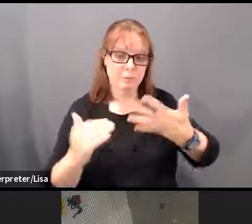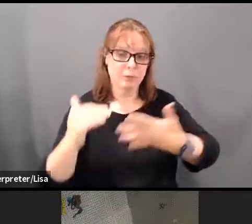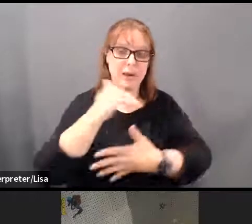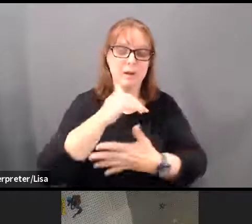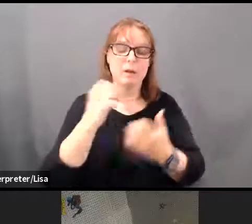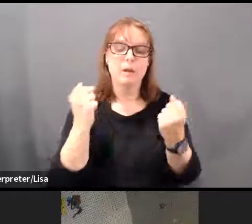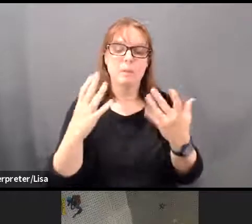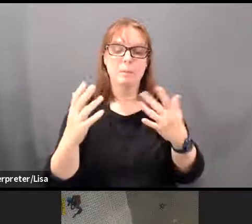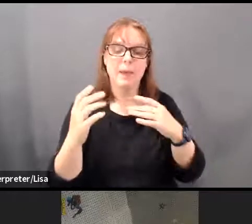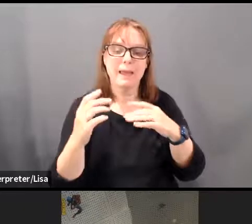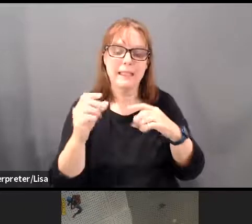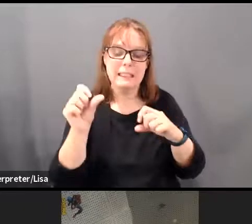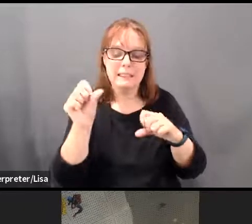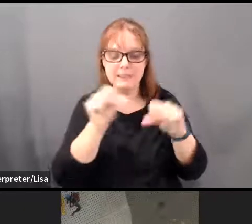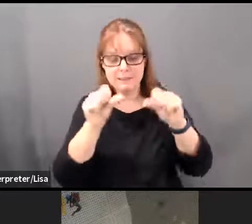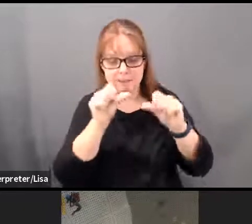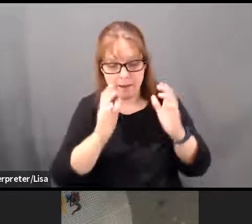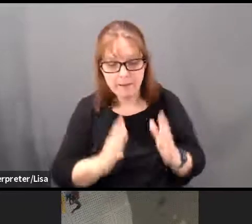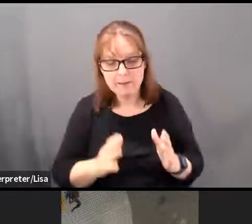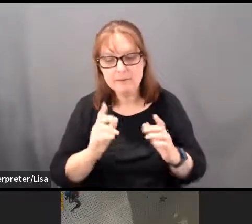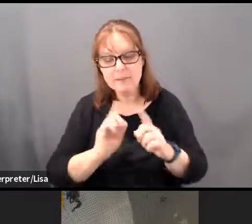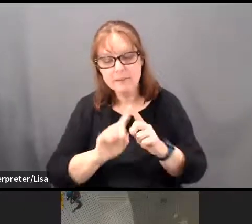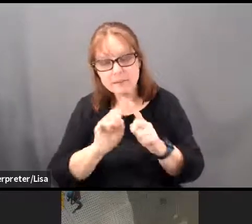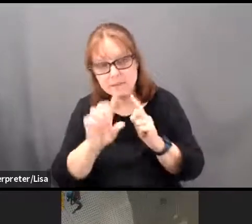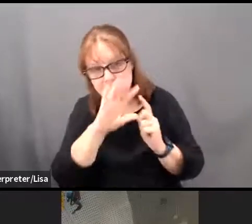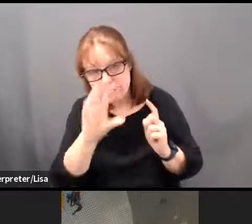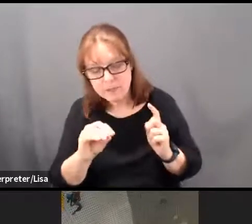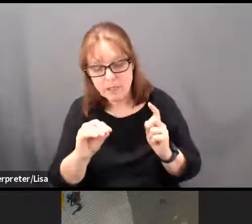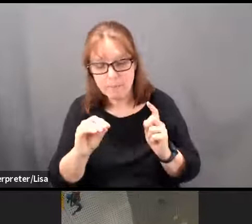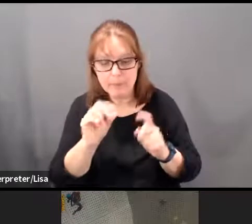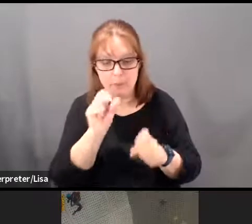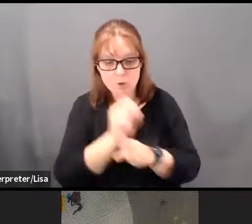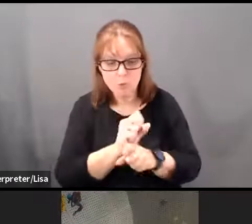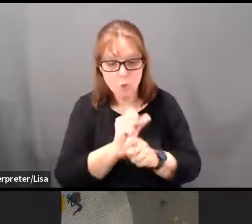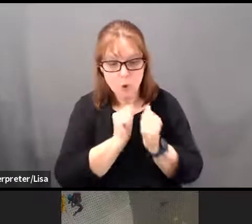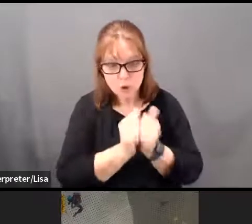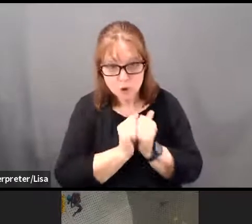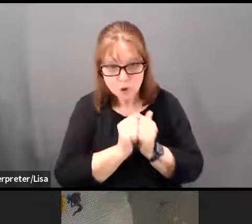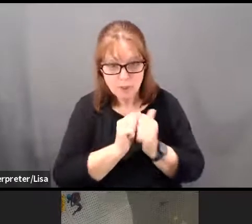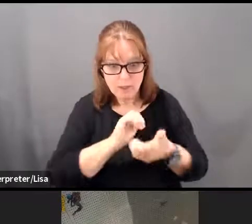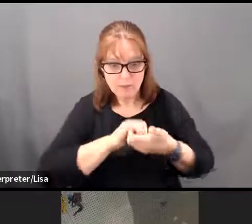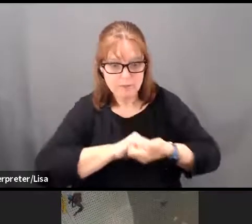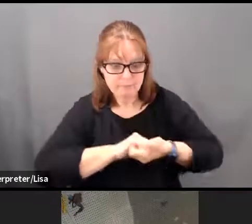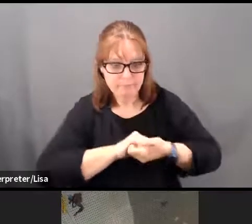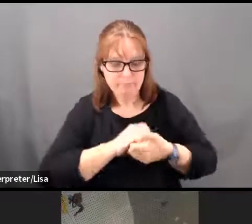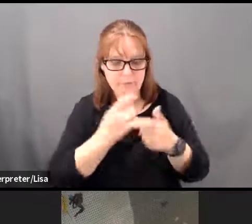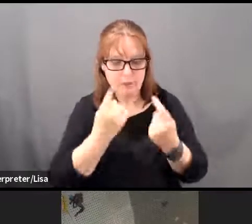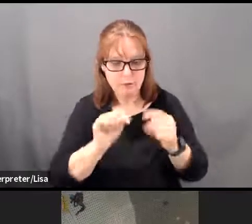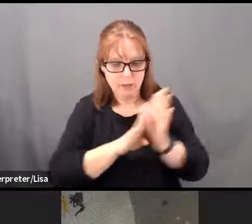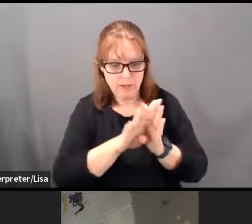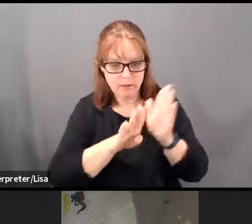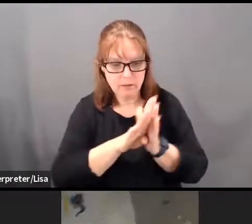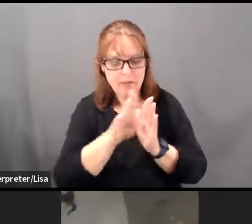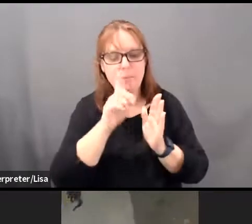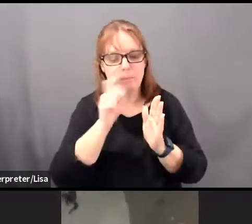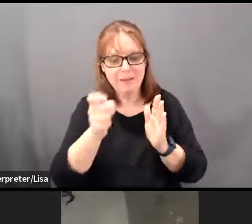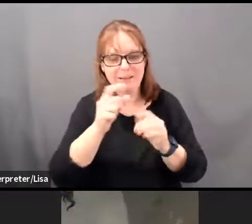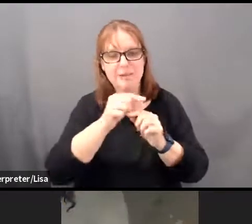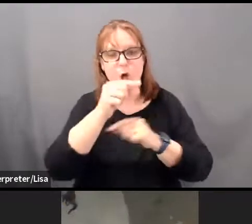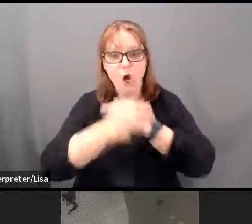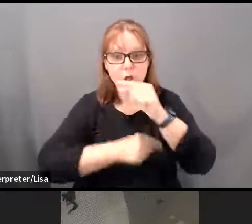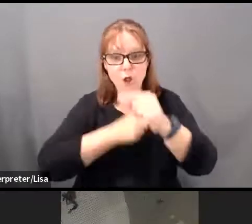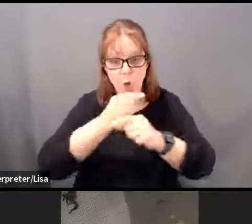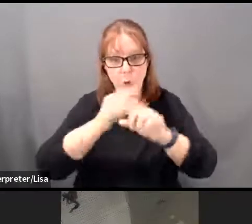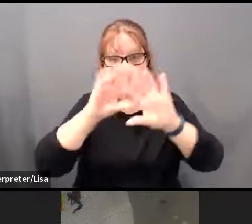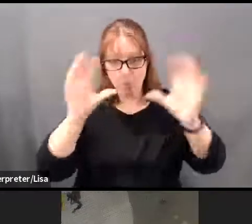and pharmaceutical companies and others working together, trying to get this thing right away because it was a global pandemic. So, and I think to